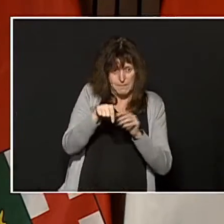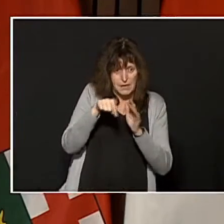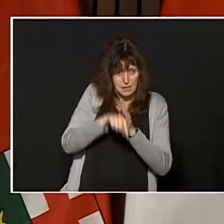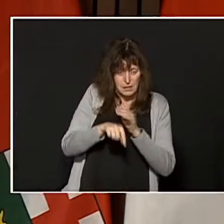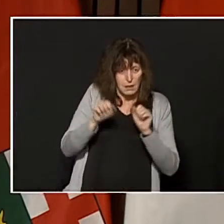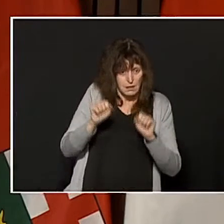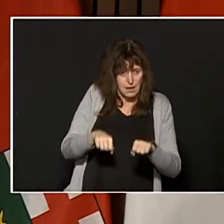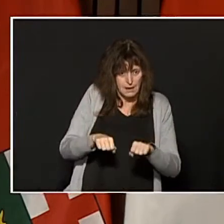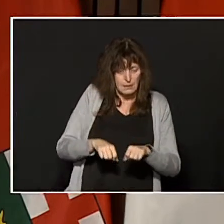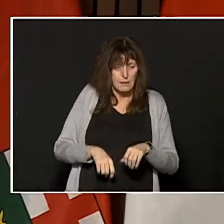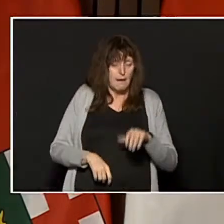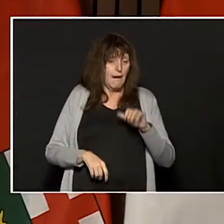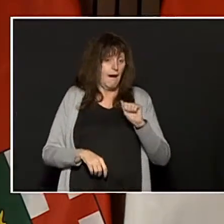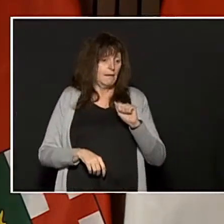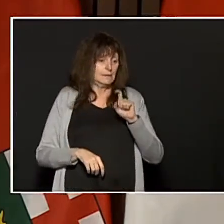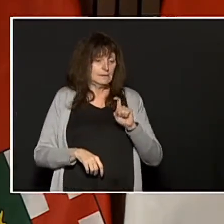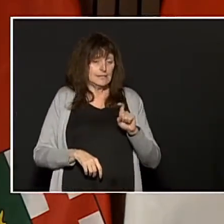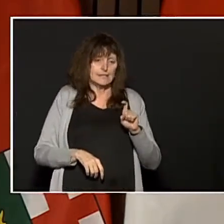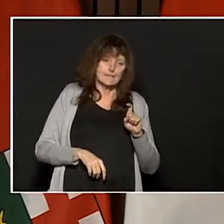instance, the